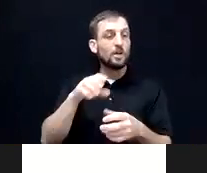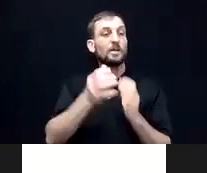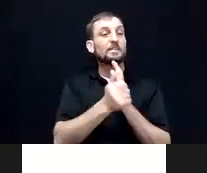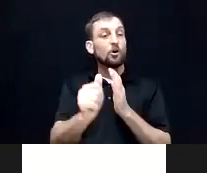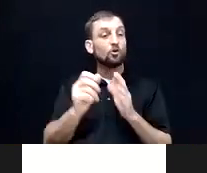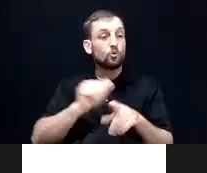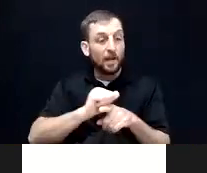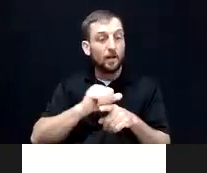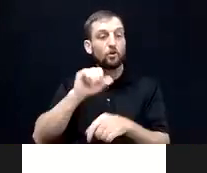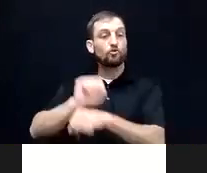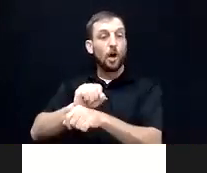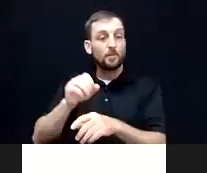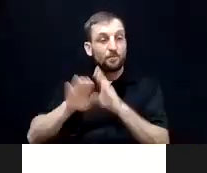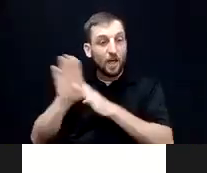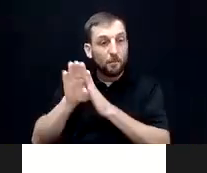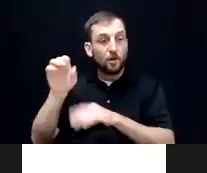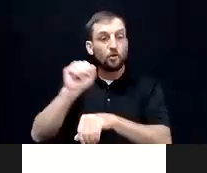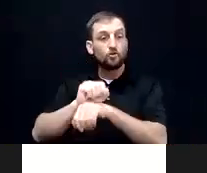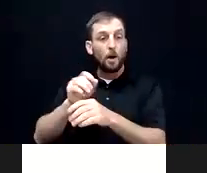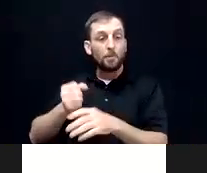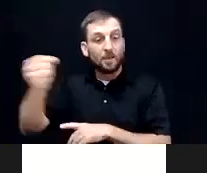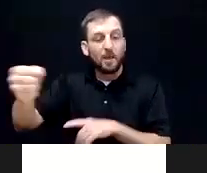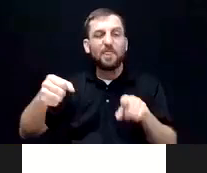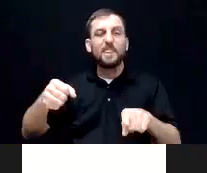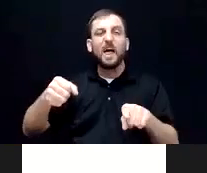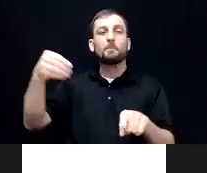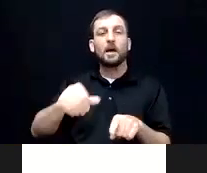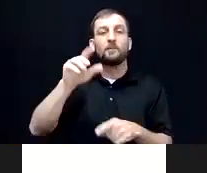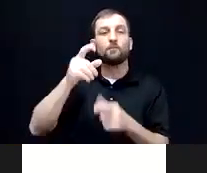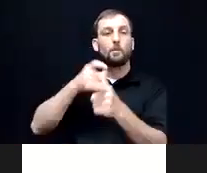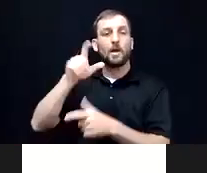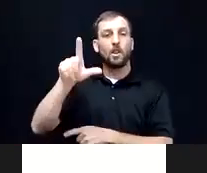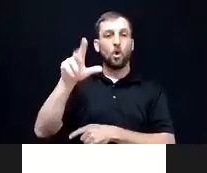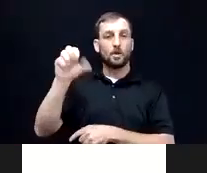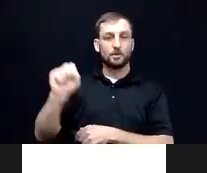placement, that's paid for by Louisiana Rehab Services.